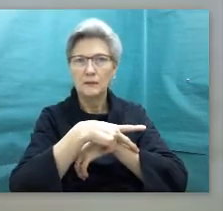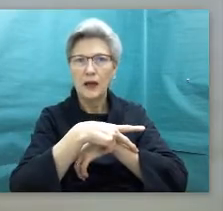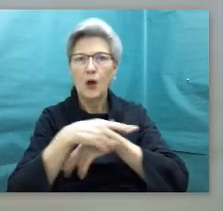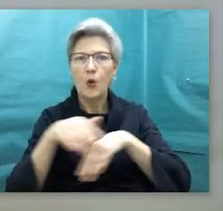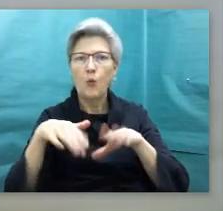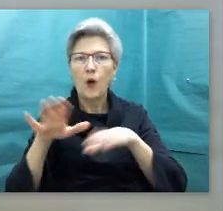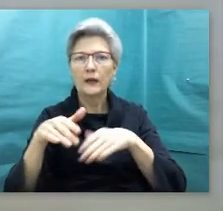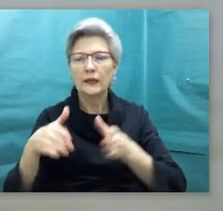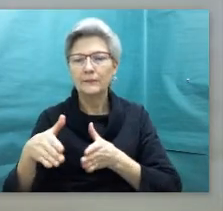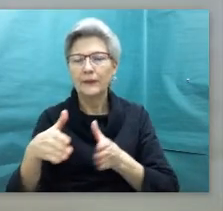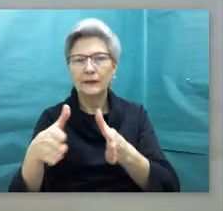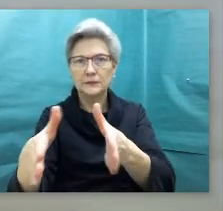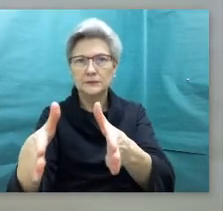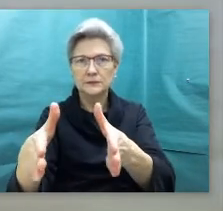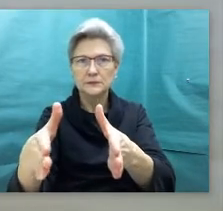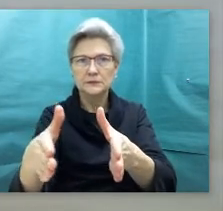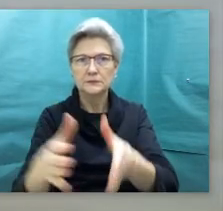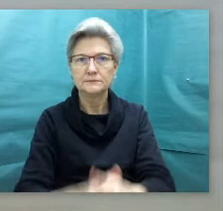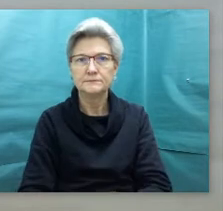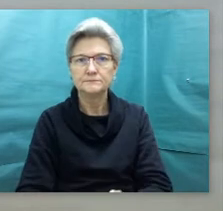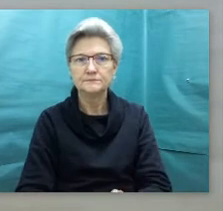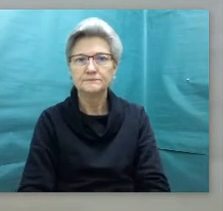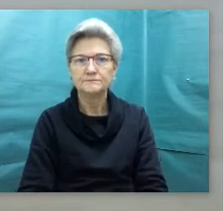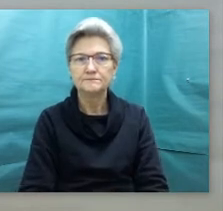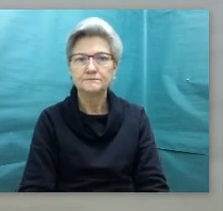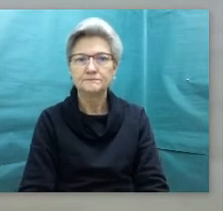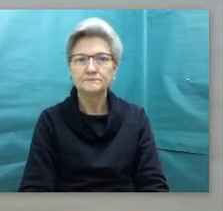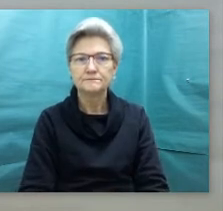covered by walkways.